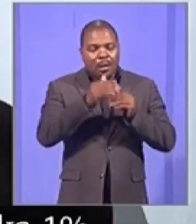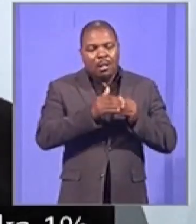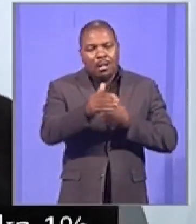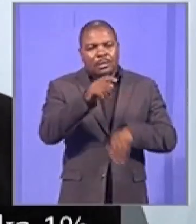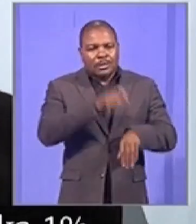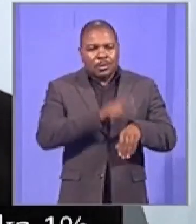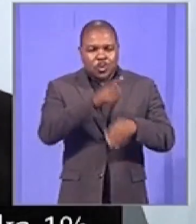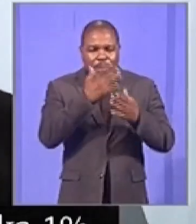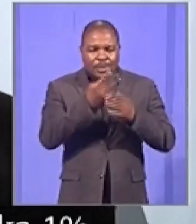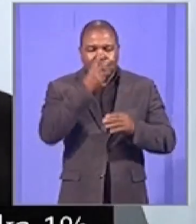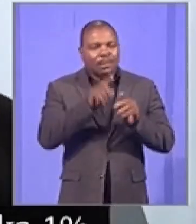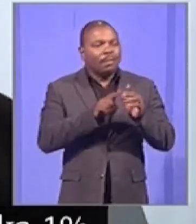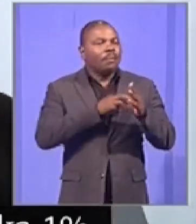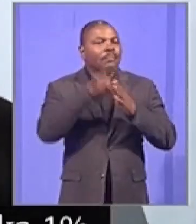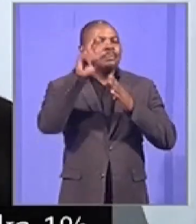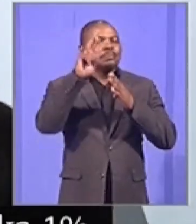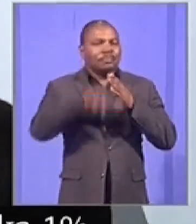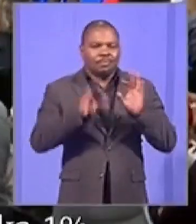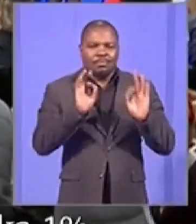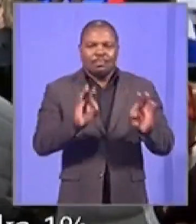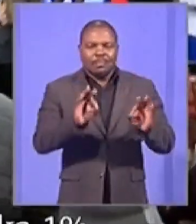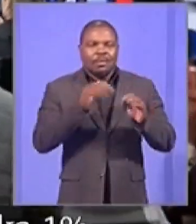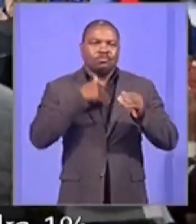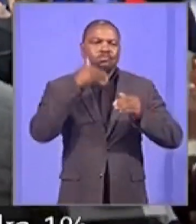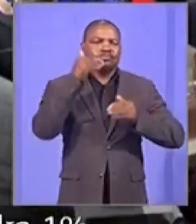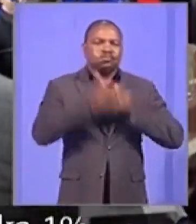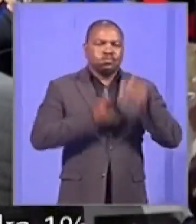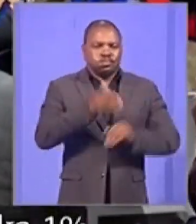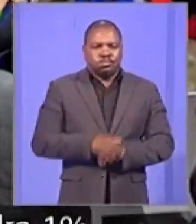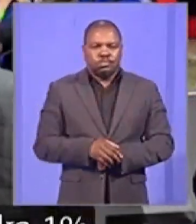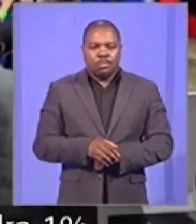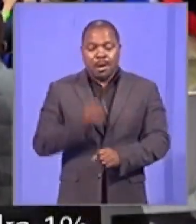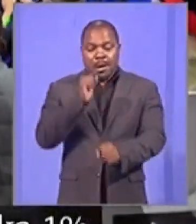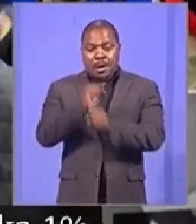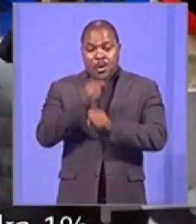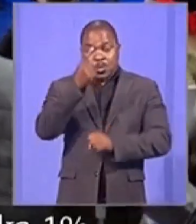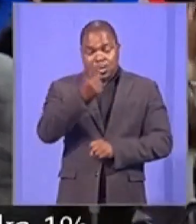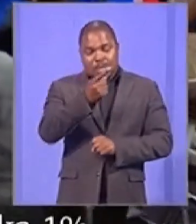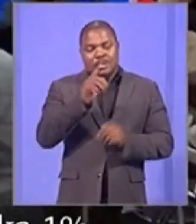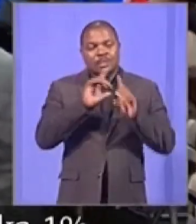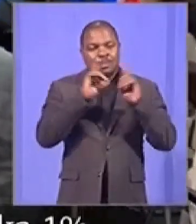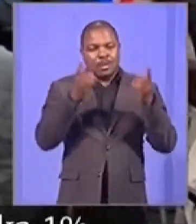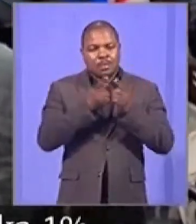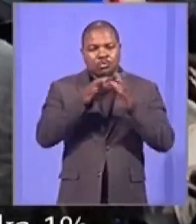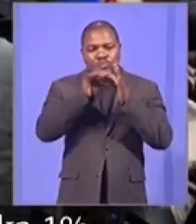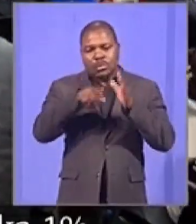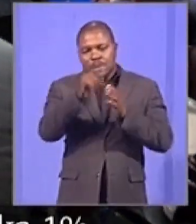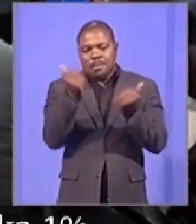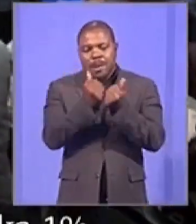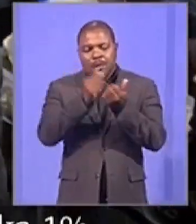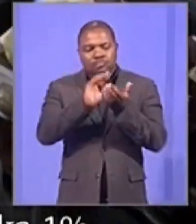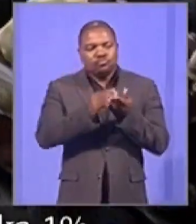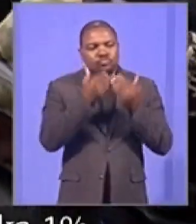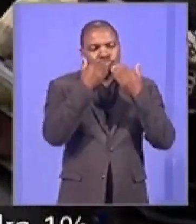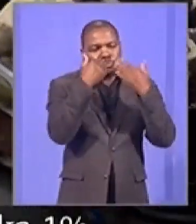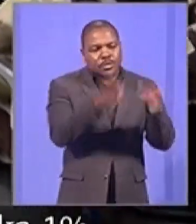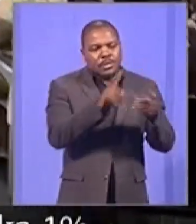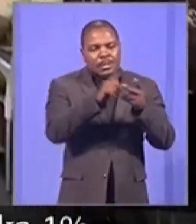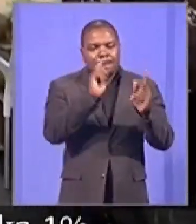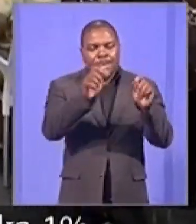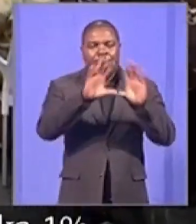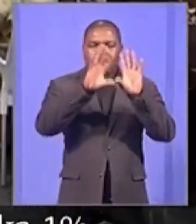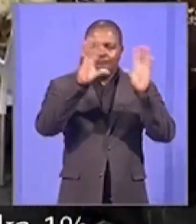going to see your results and you are going to see that you're actually progressing. Puso ya Gauteng e netse barutwana ba ba gaisitseng dibazari tse di duelelang